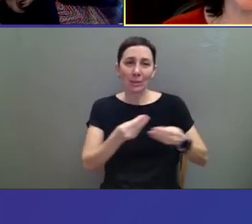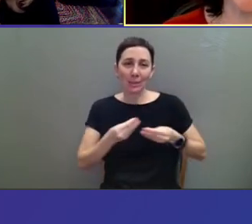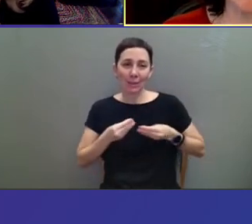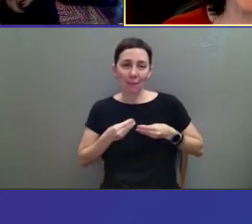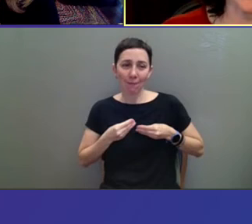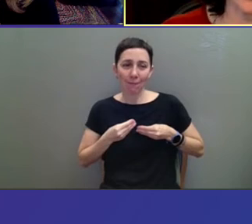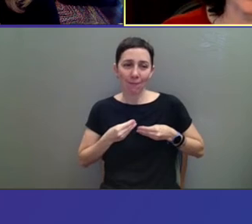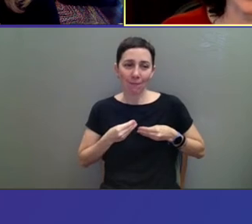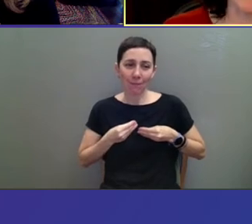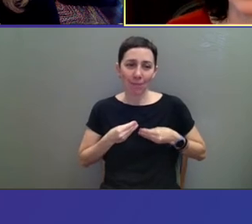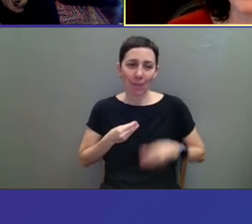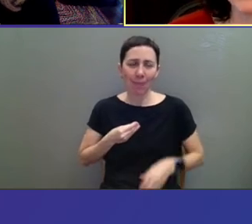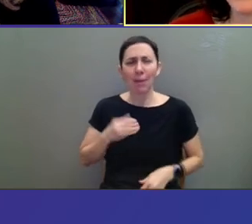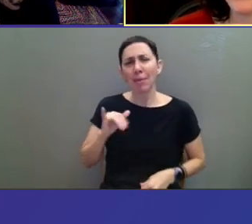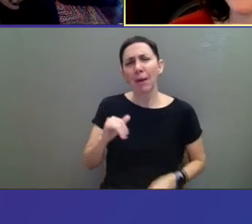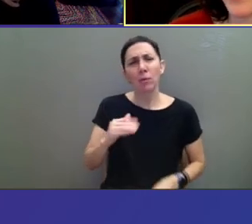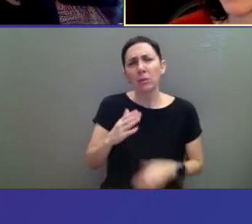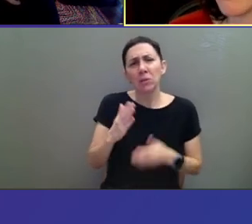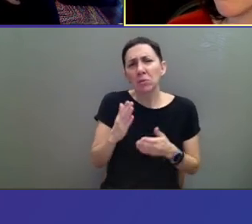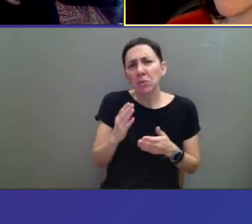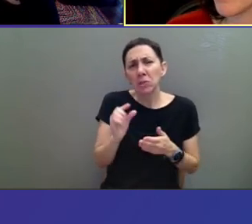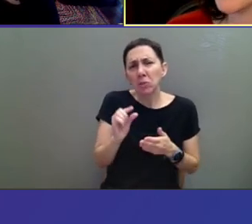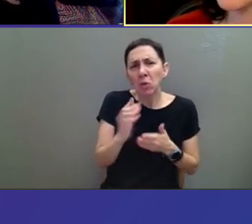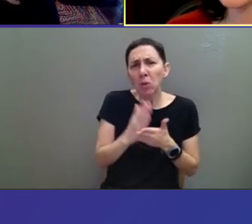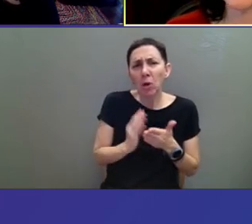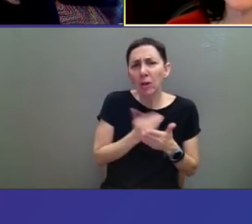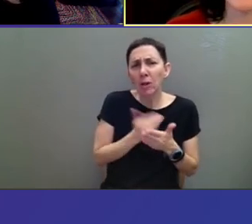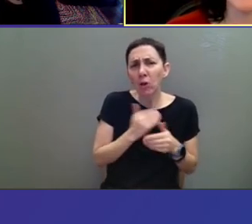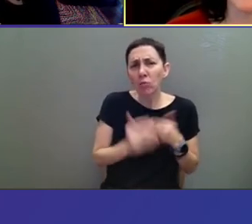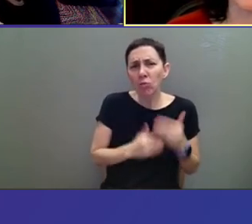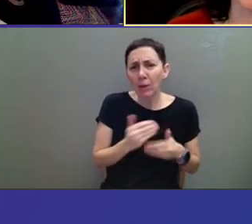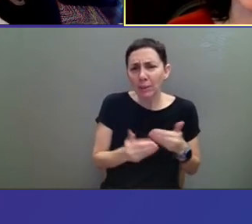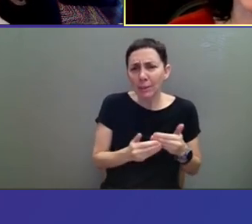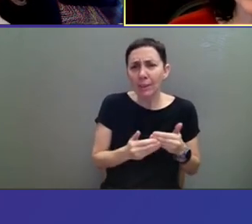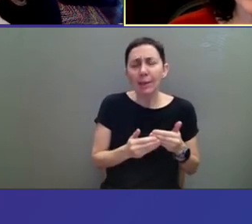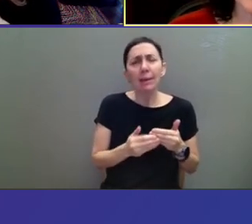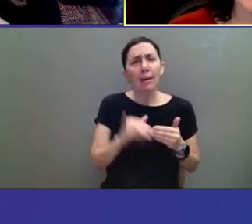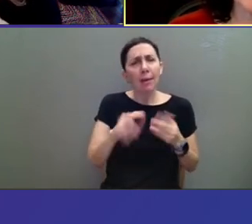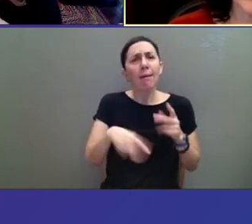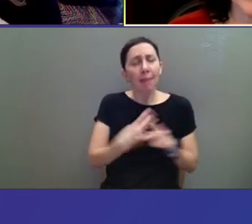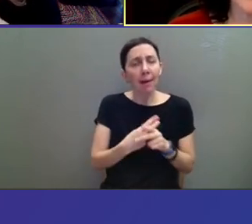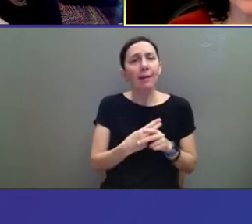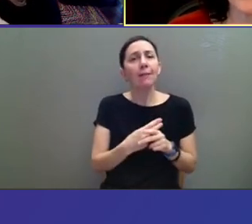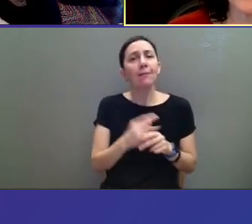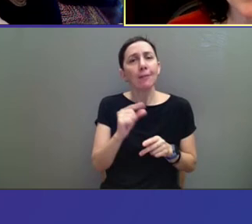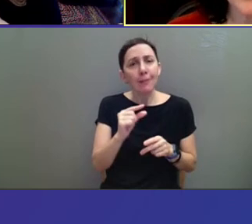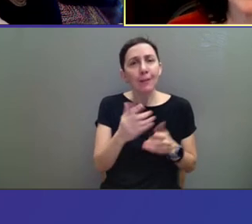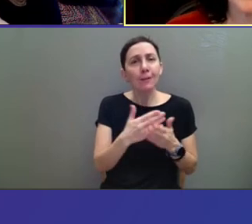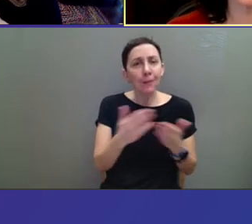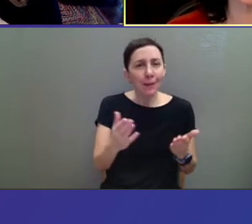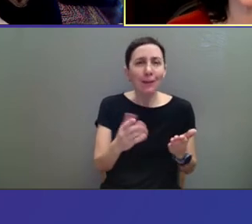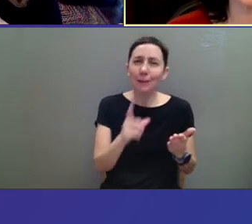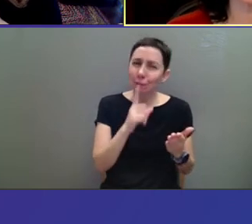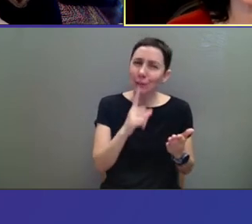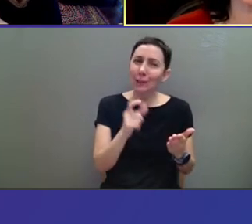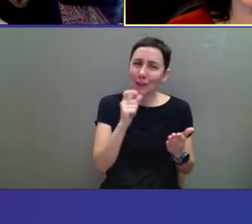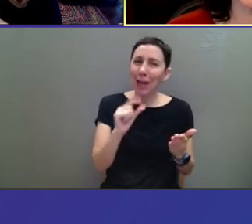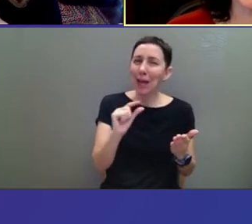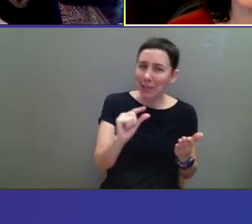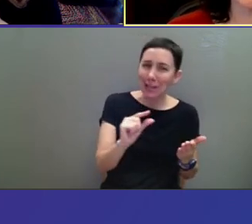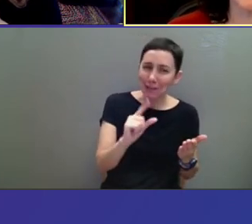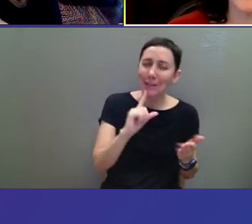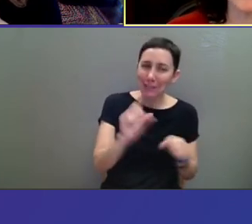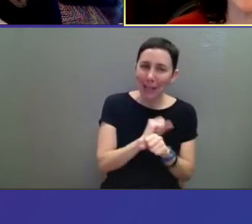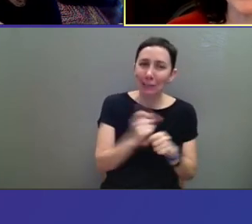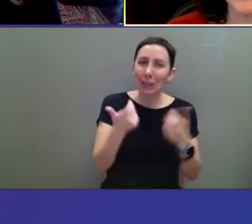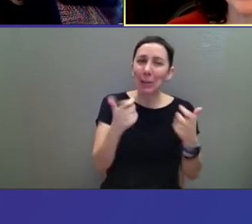small part of our process anyway. I think little things like that are important. They're big things too. And so the more